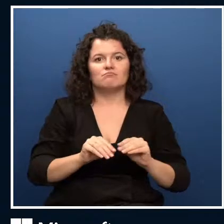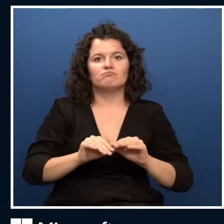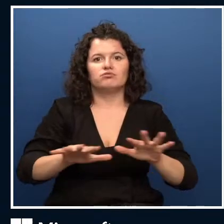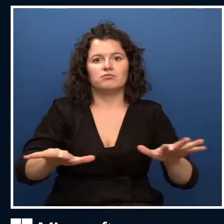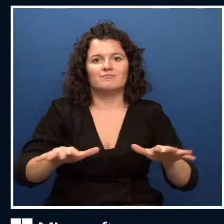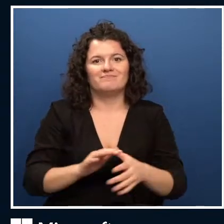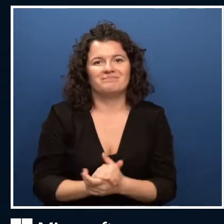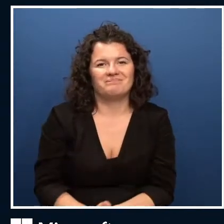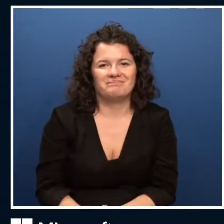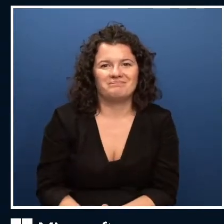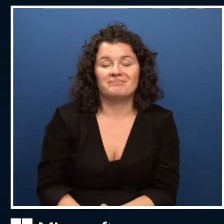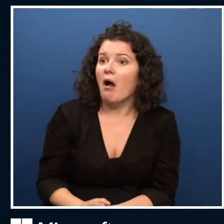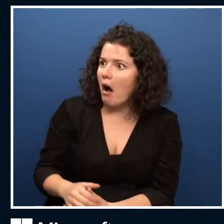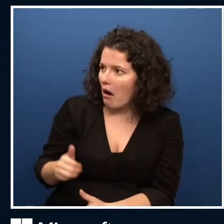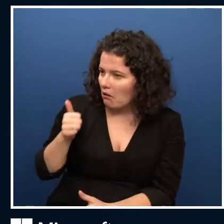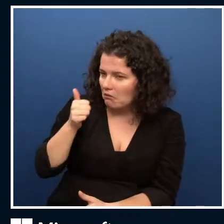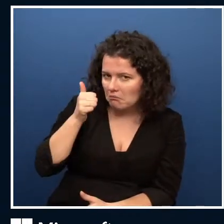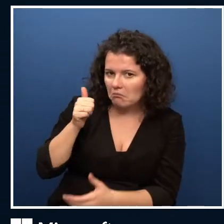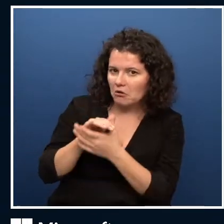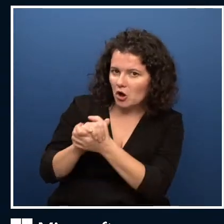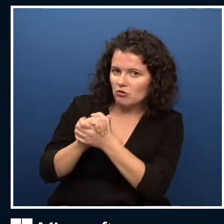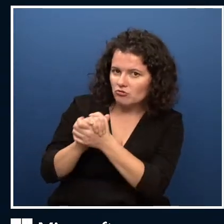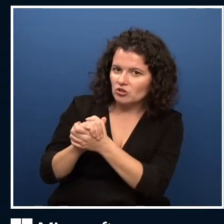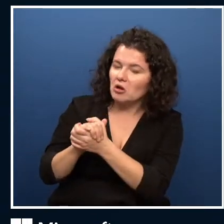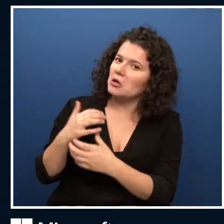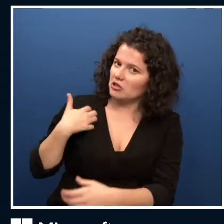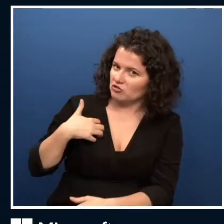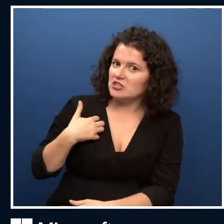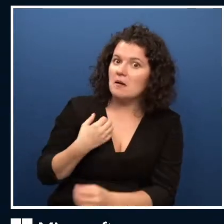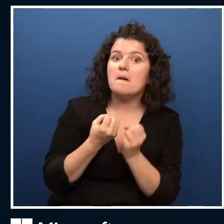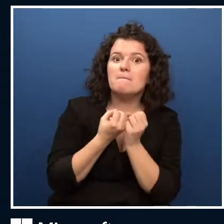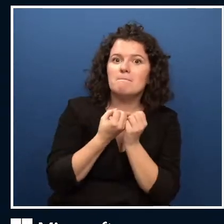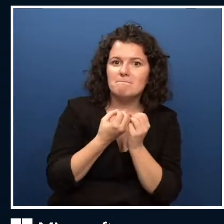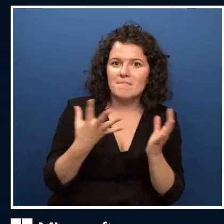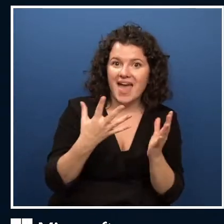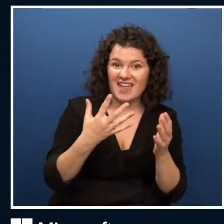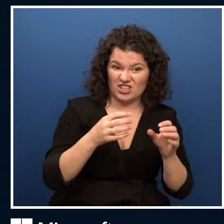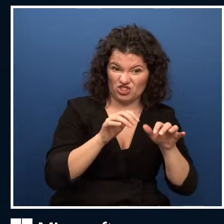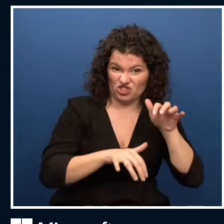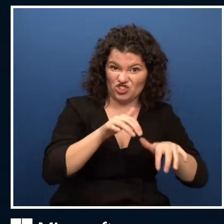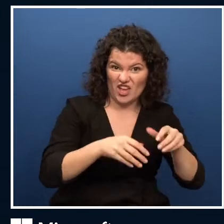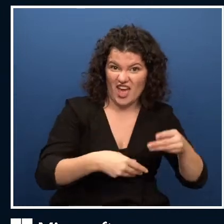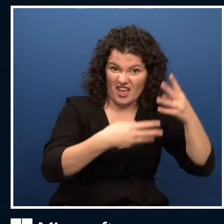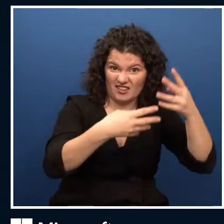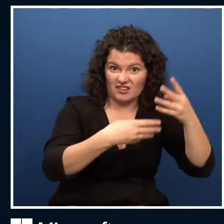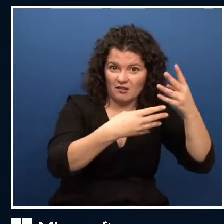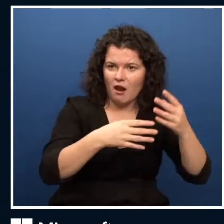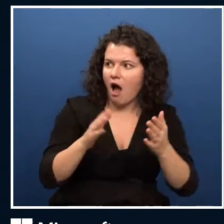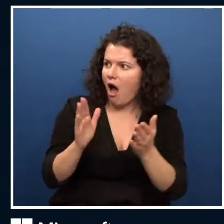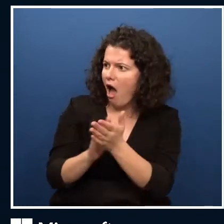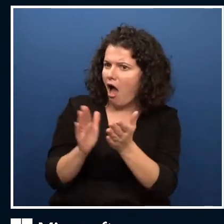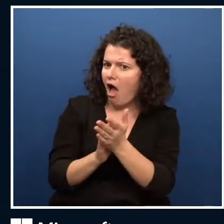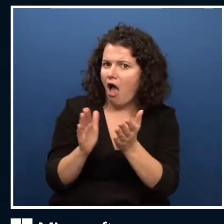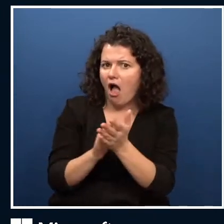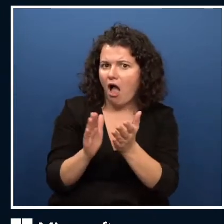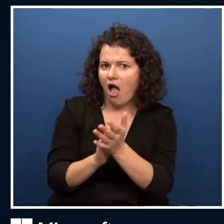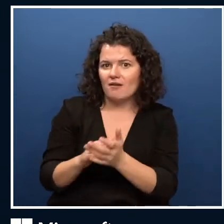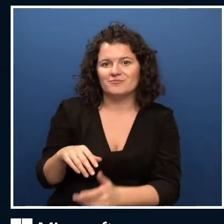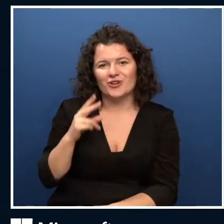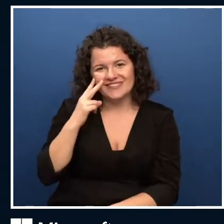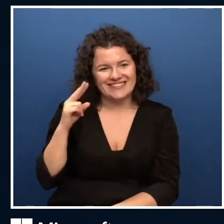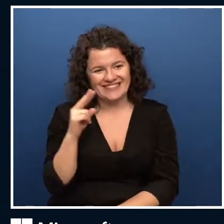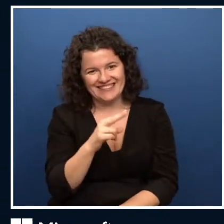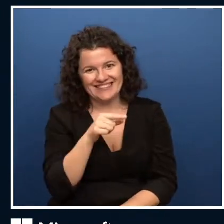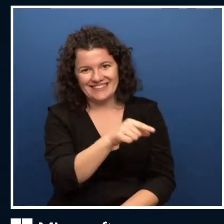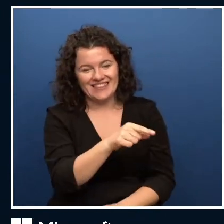incredibly interesting project. You're getting lots of praise in the chat, so do go to the website and check that out as well. People are really